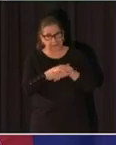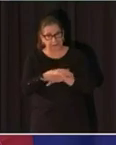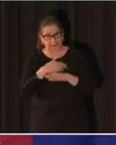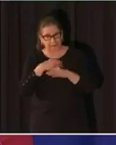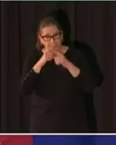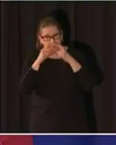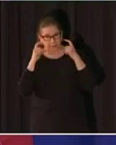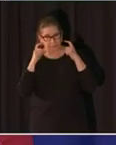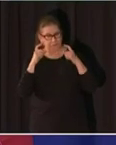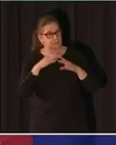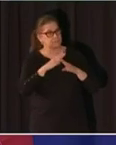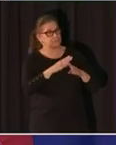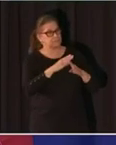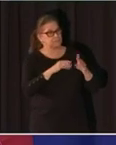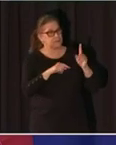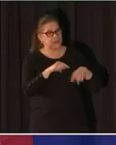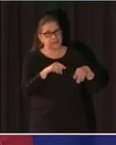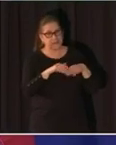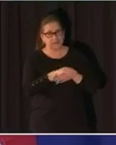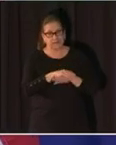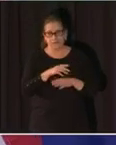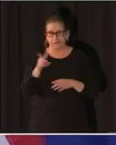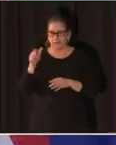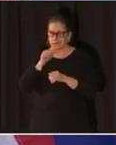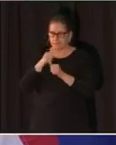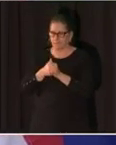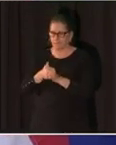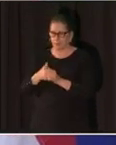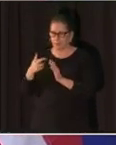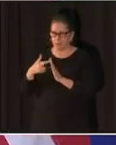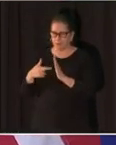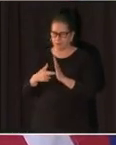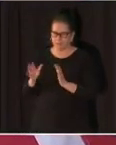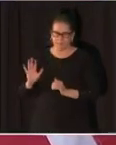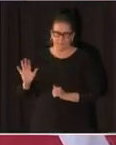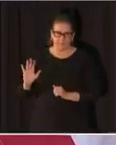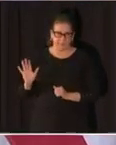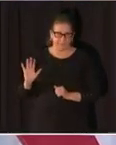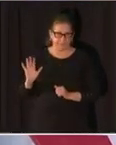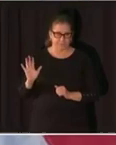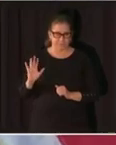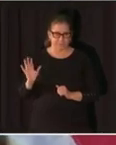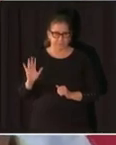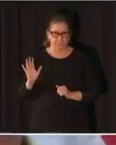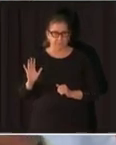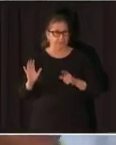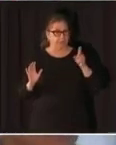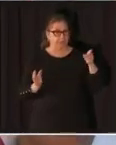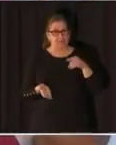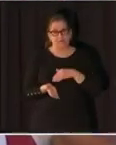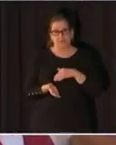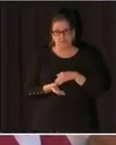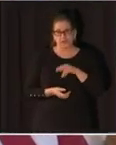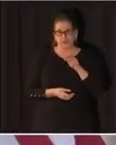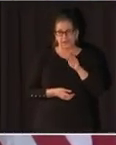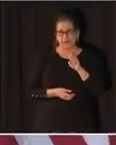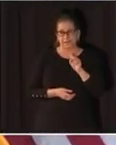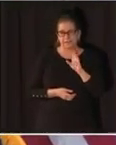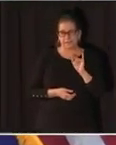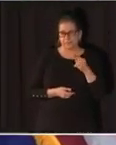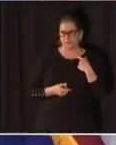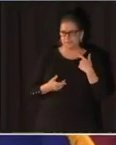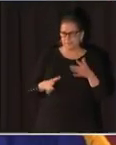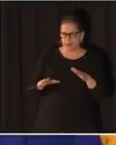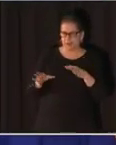us, that would be really helpful. Dr. Nesbitt. So we have provided guidance around the use of masks or face